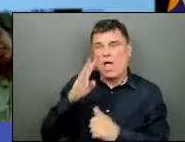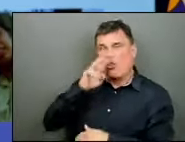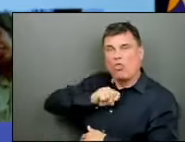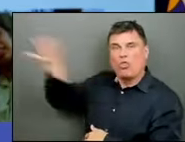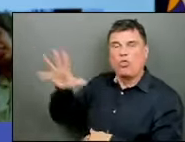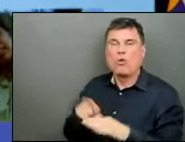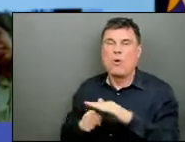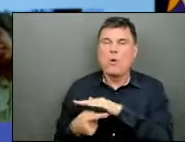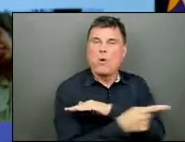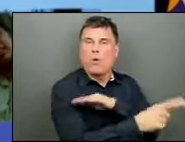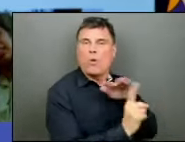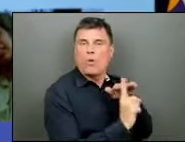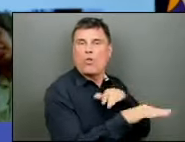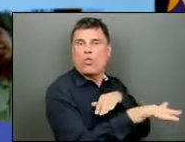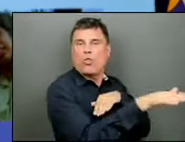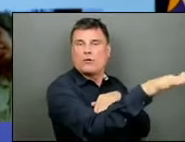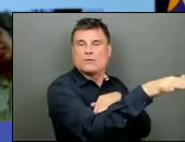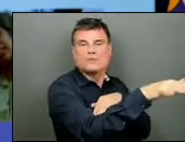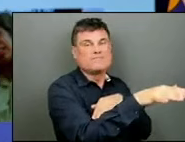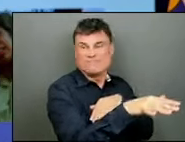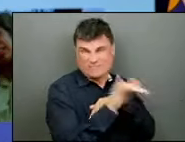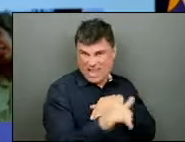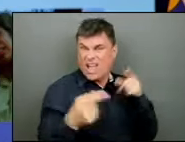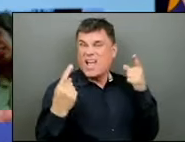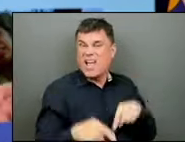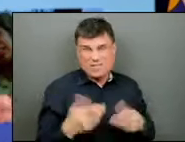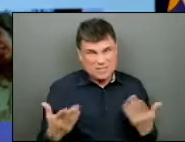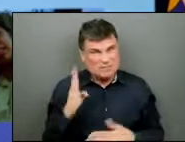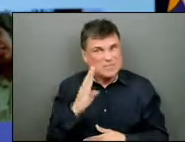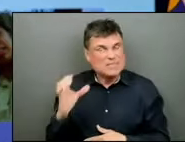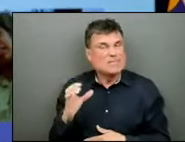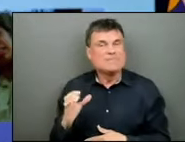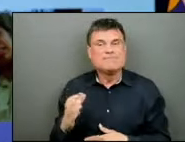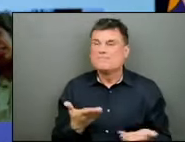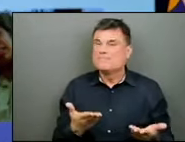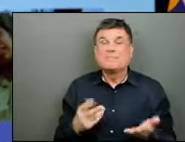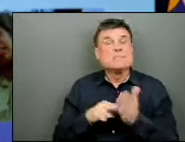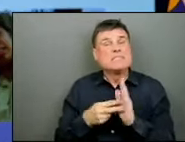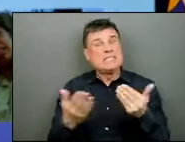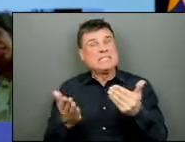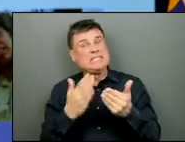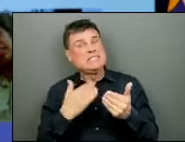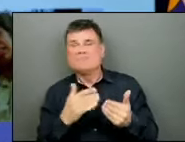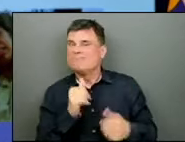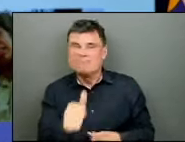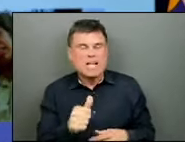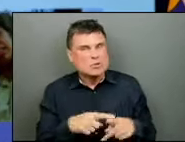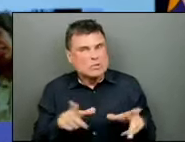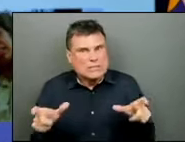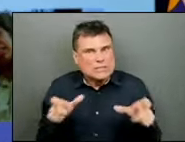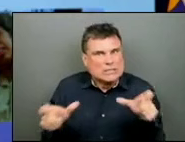who've tried in BC that have tried to circumvent that. So there are logistical challenges which we've talked about over the past number of months. But I did have